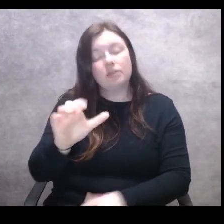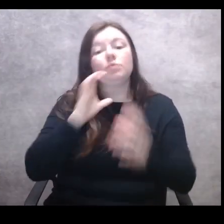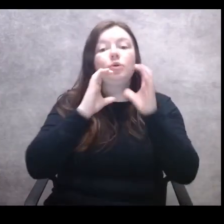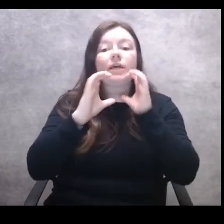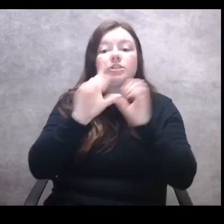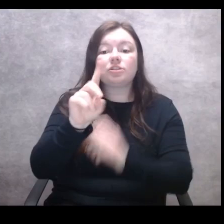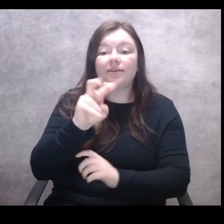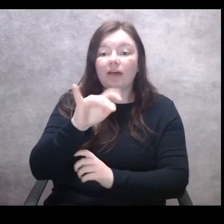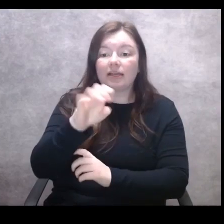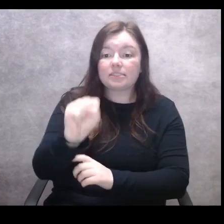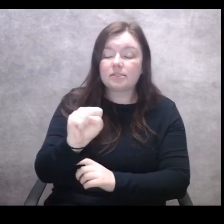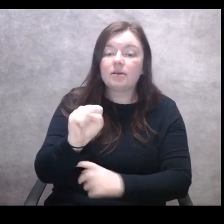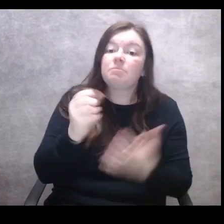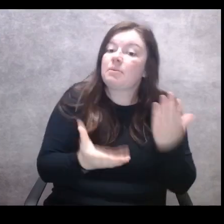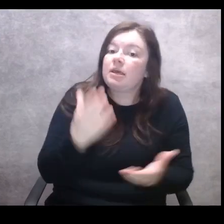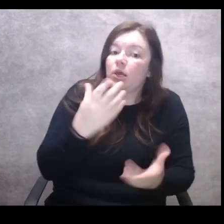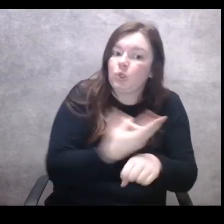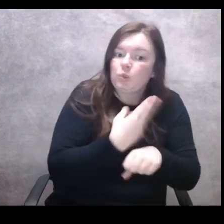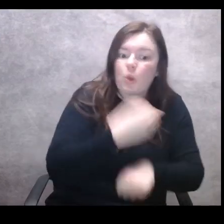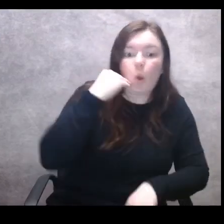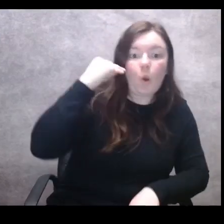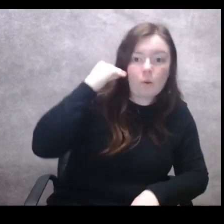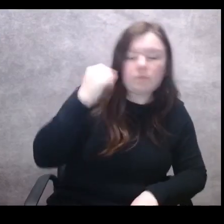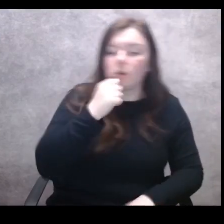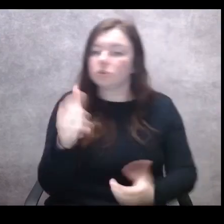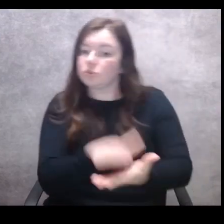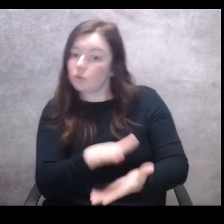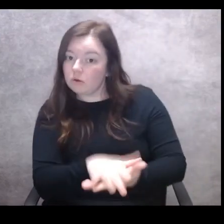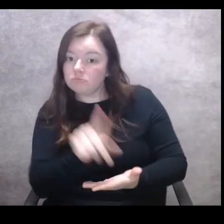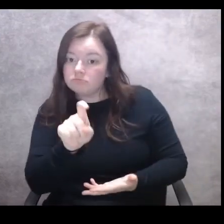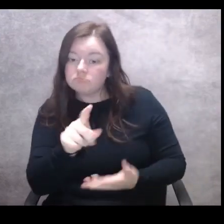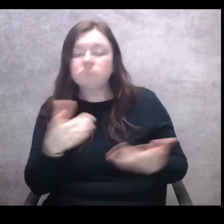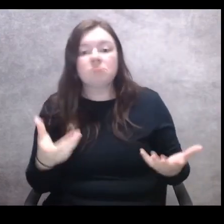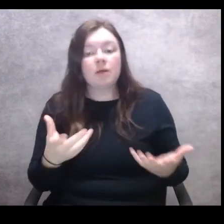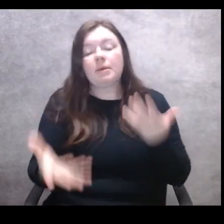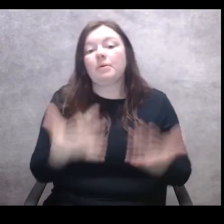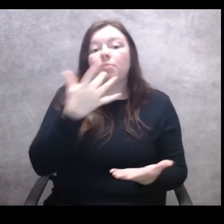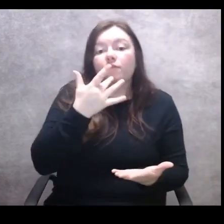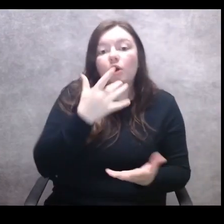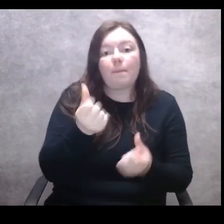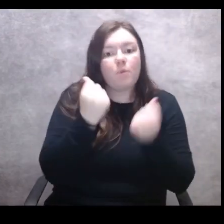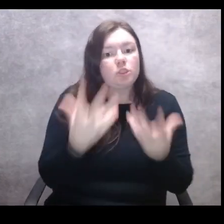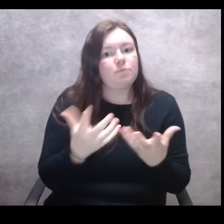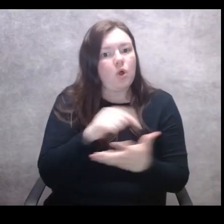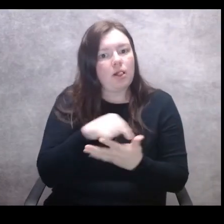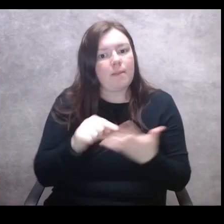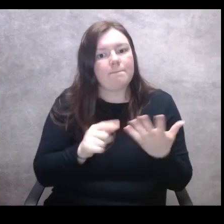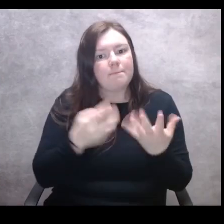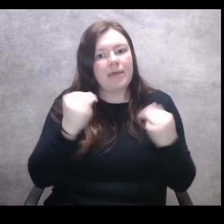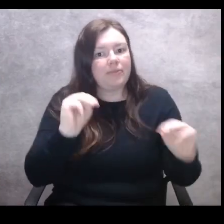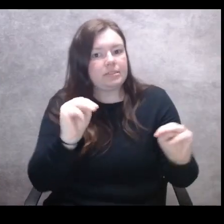or AAC, at home but not at school? Do they prefer multiple methods to communicate?